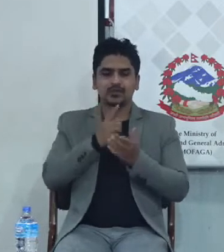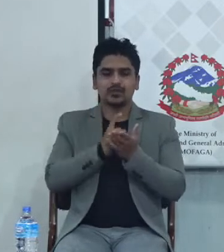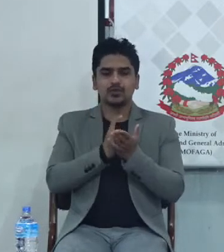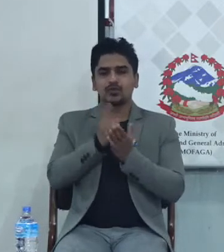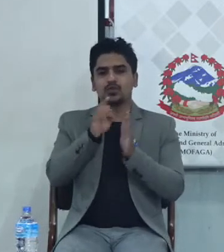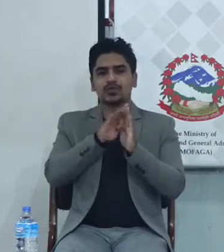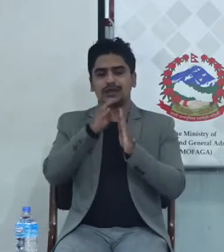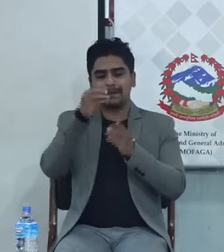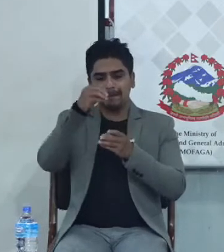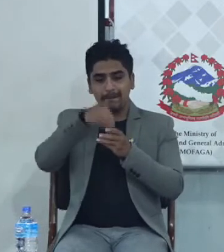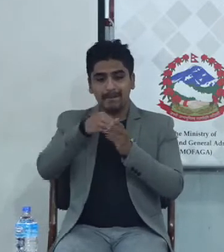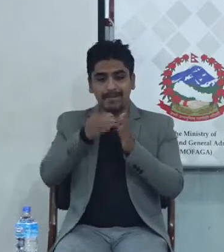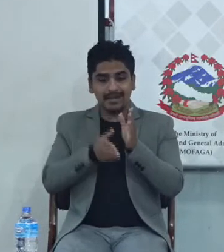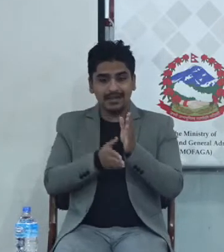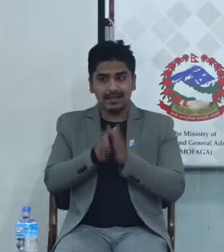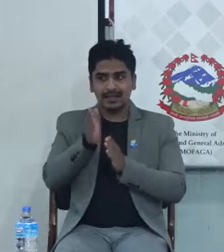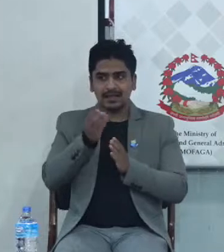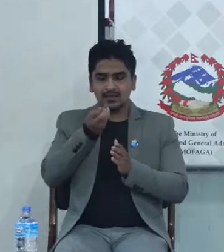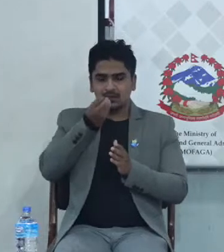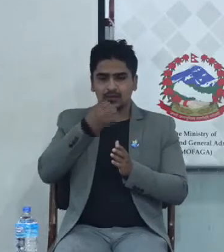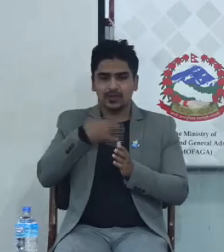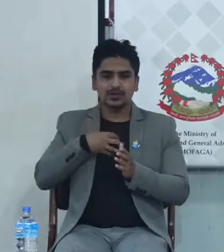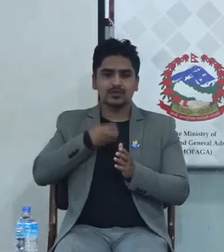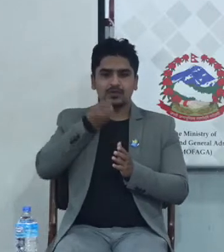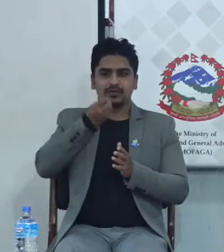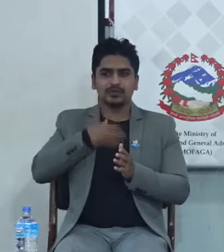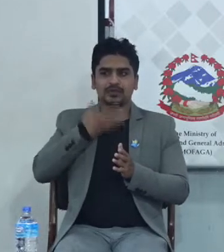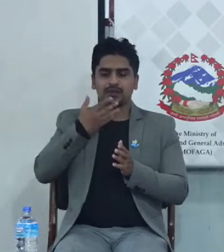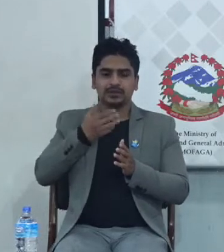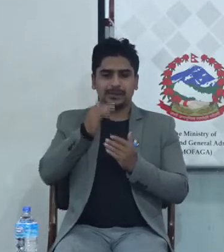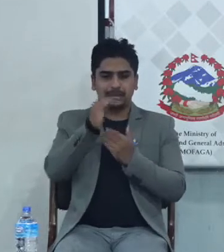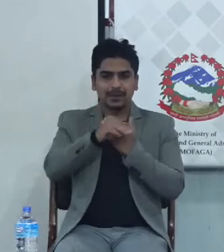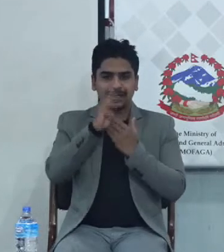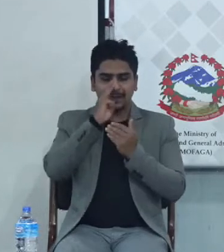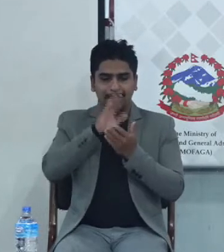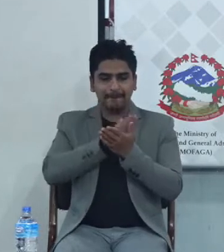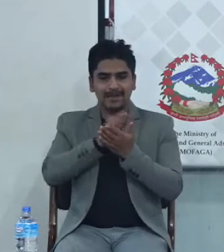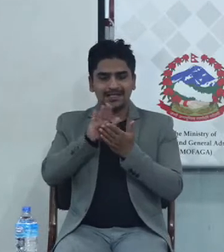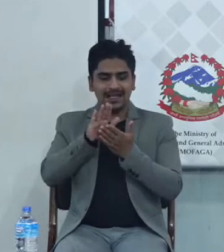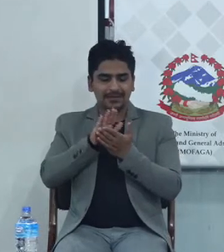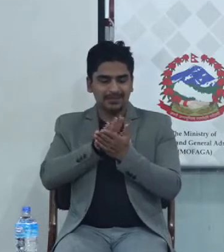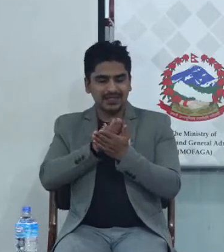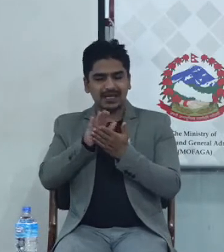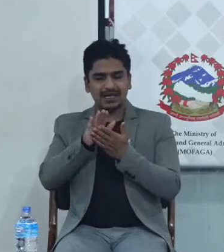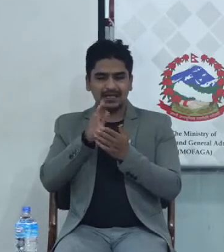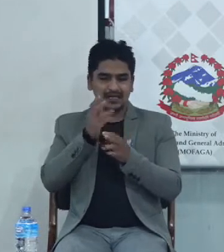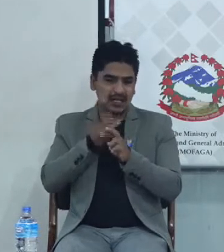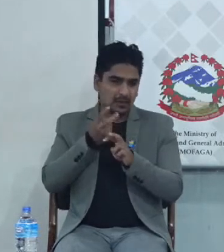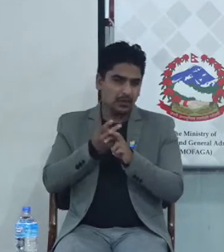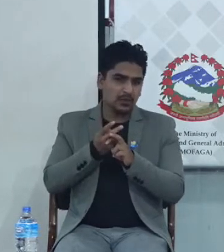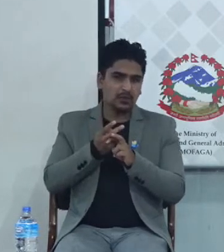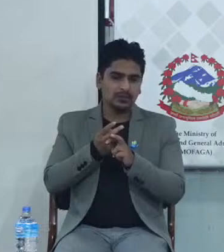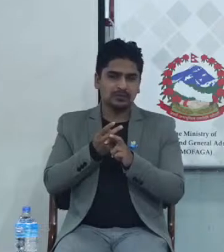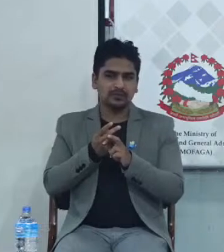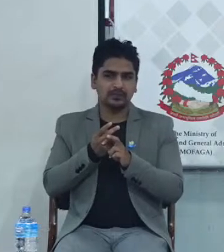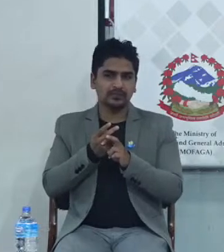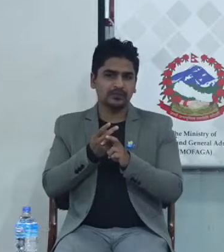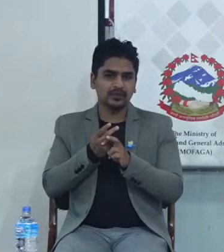in. There might be deep, shallow, hard. Please focus on